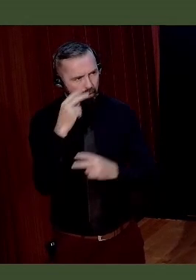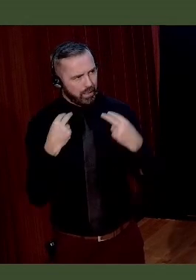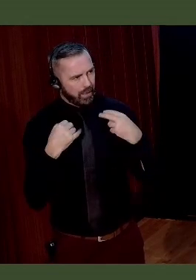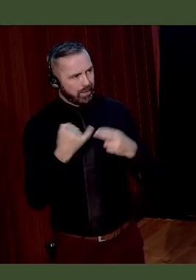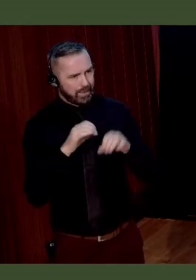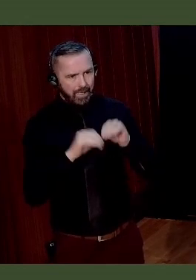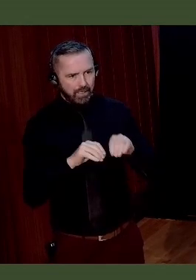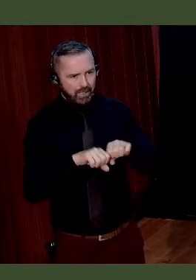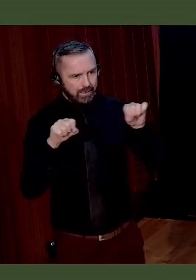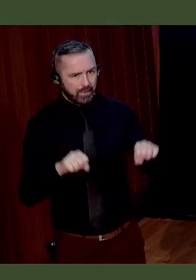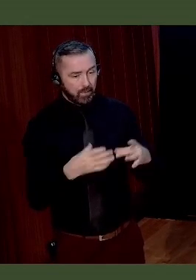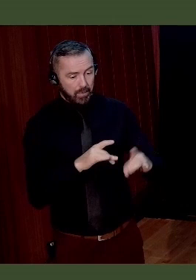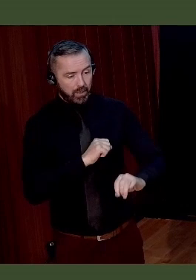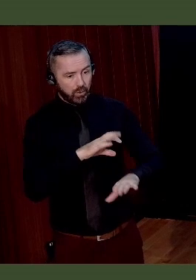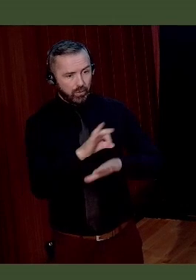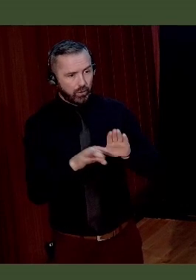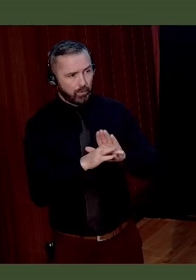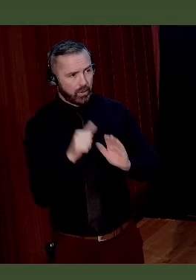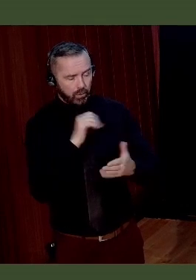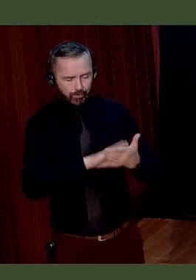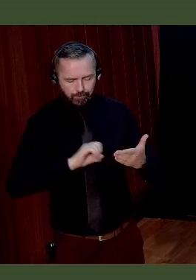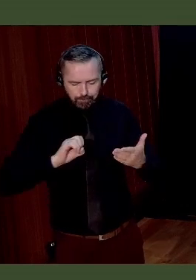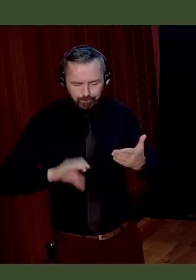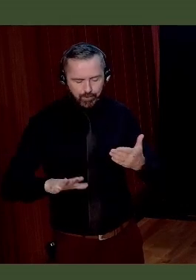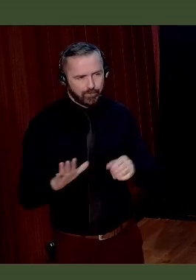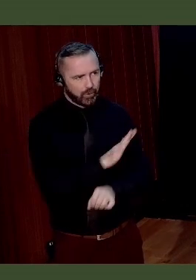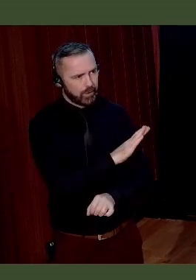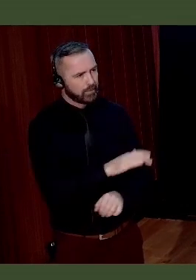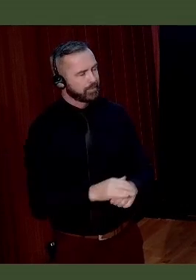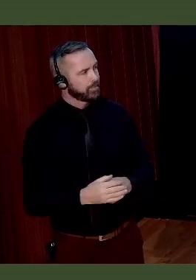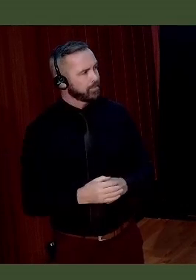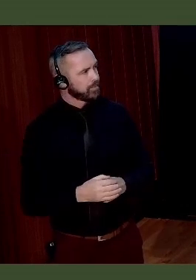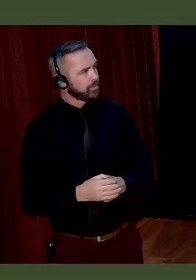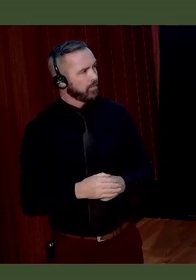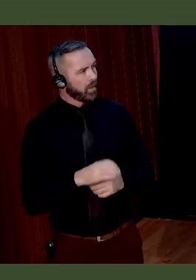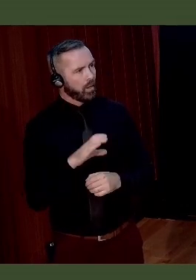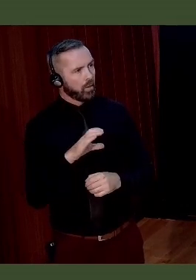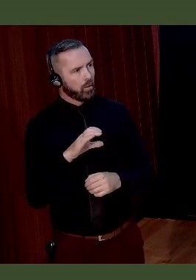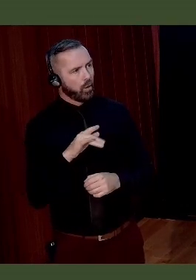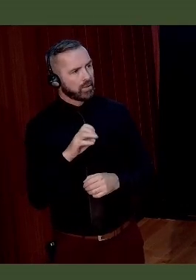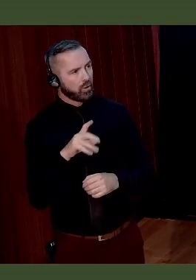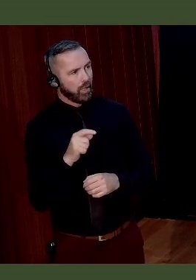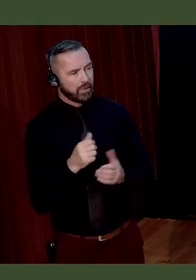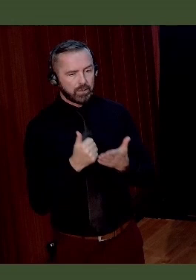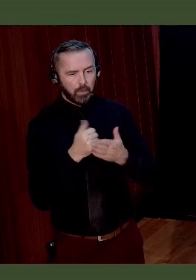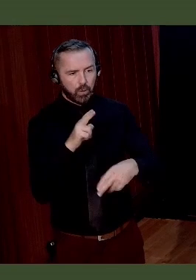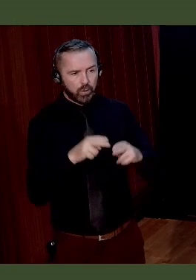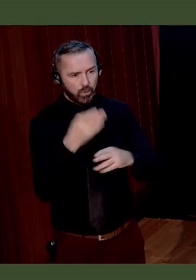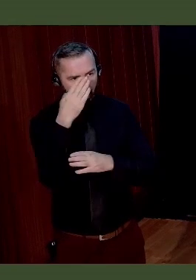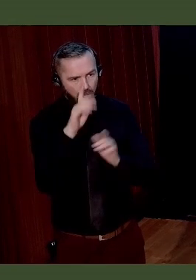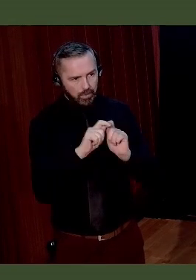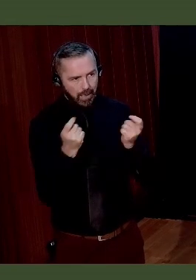educational system, to ensure that the government would not completely get rid of it. And Cultus Ulla supported the new Irish magazine